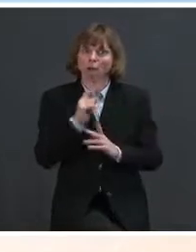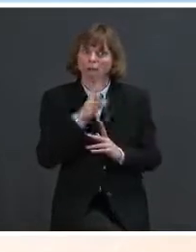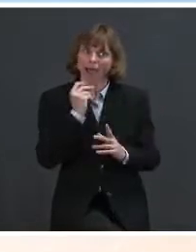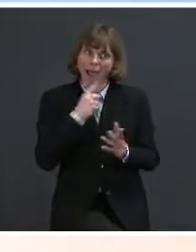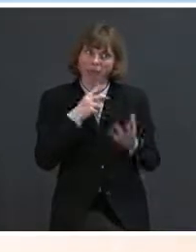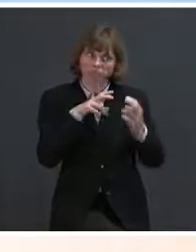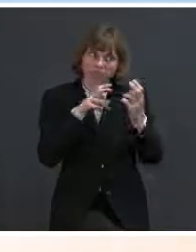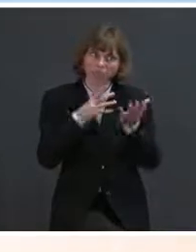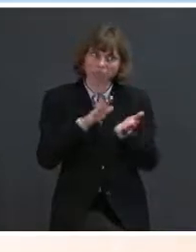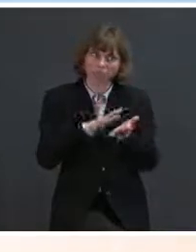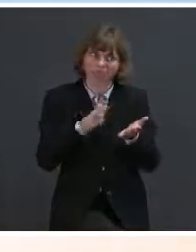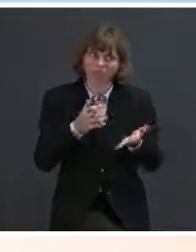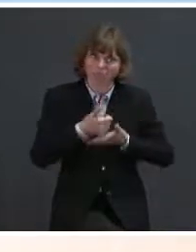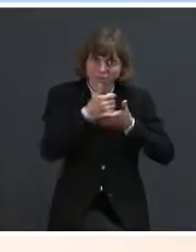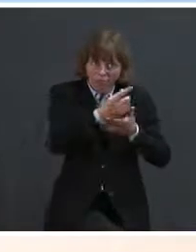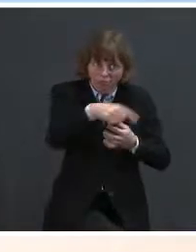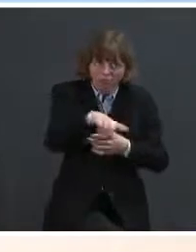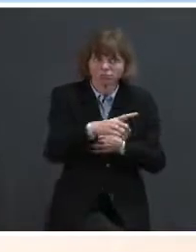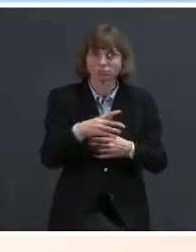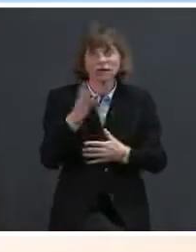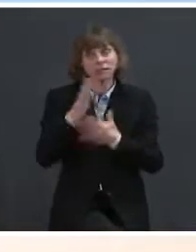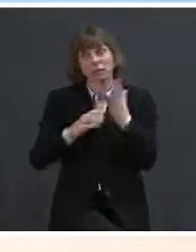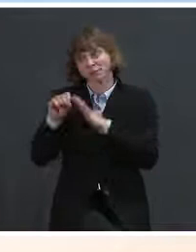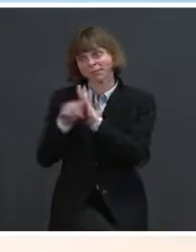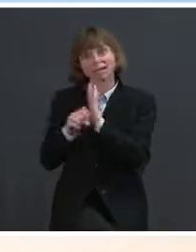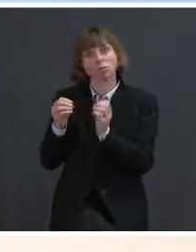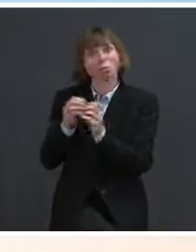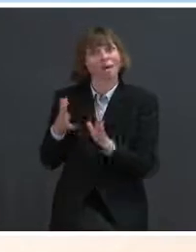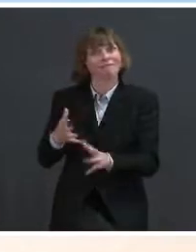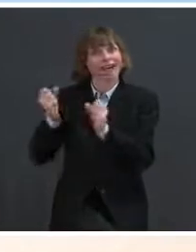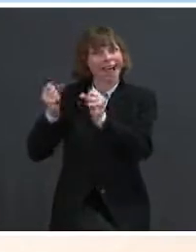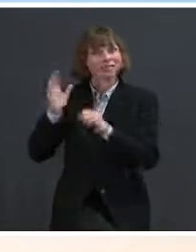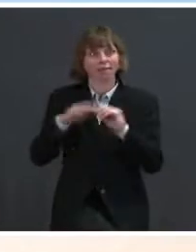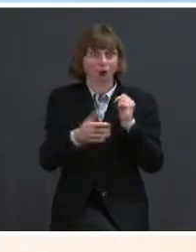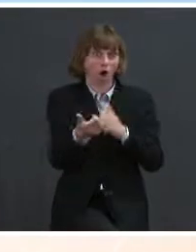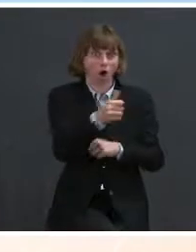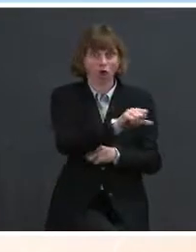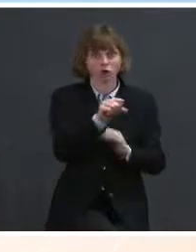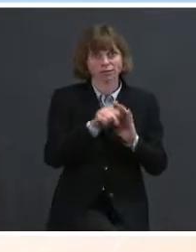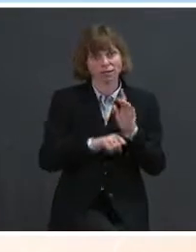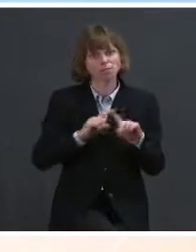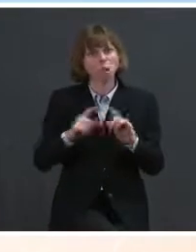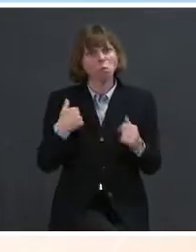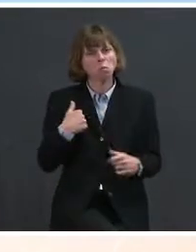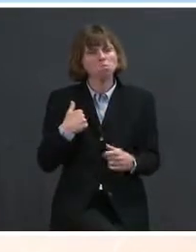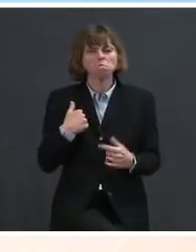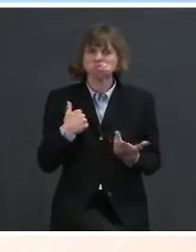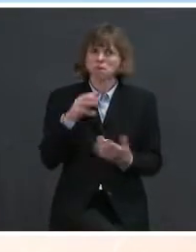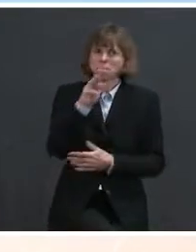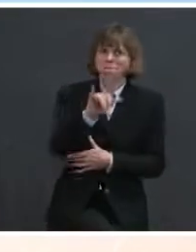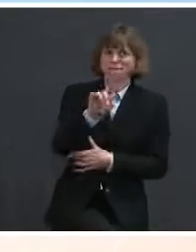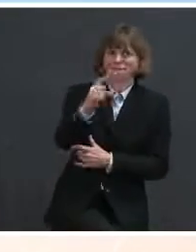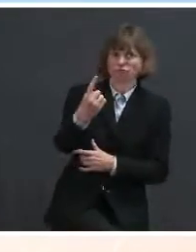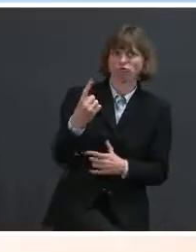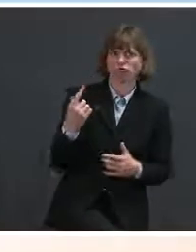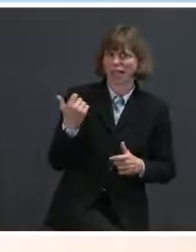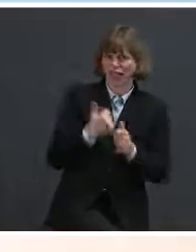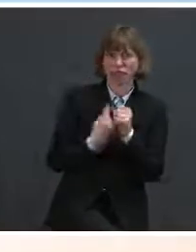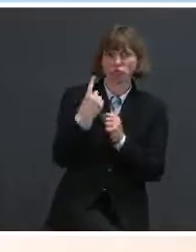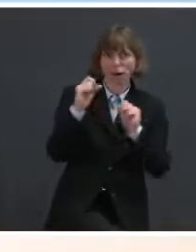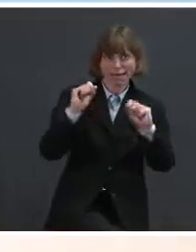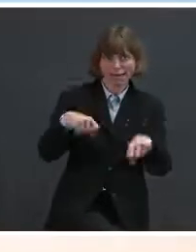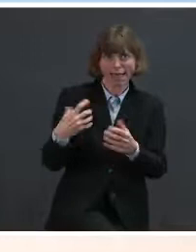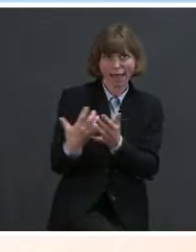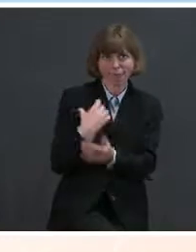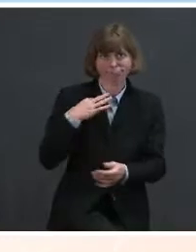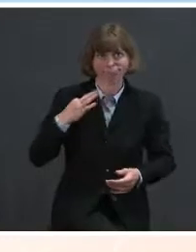have faster timelines than other states. But, we recognize that with a May 1st timeline of everyone being eligible, with the ability